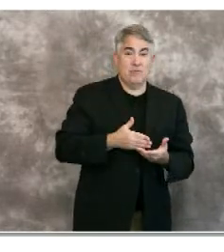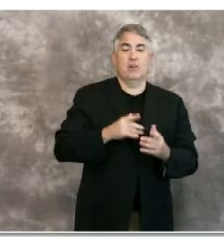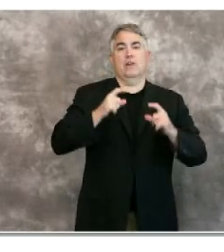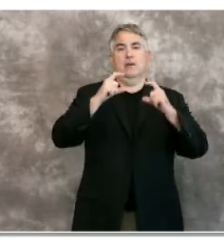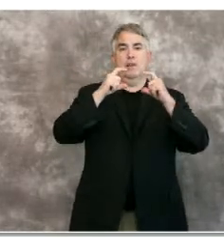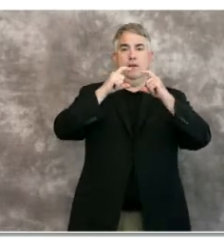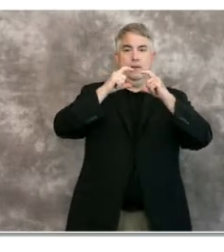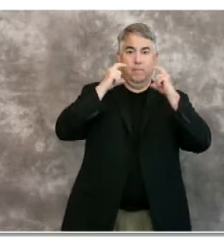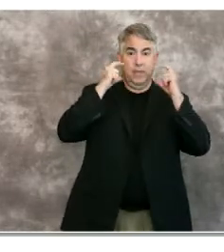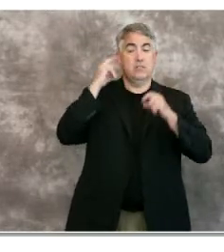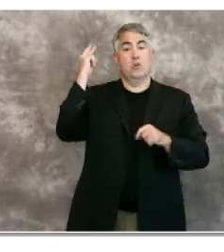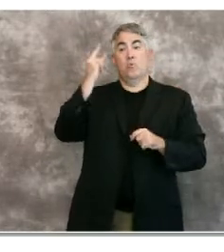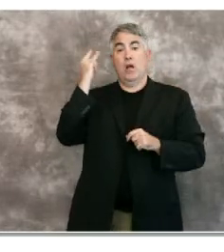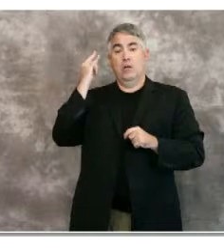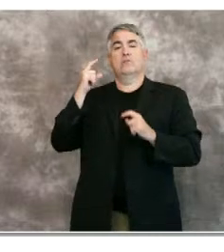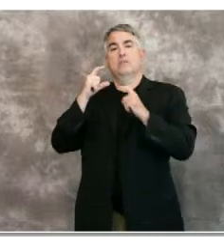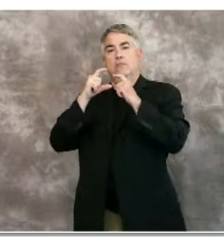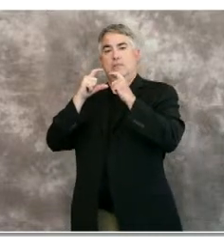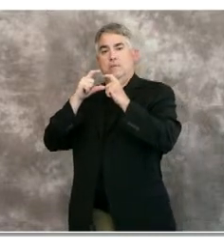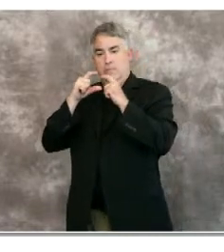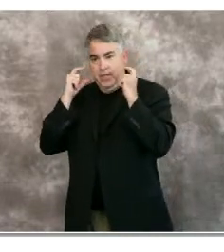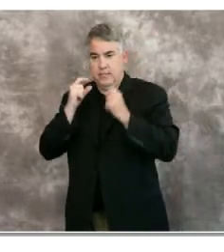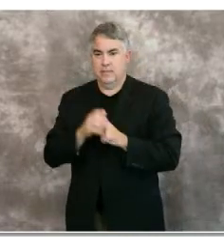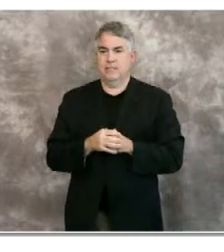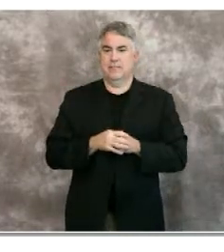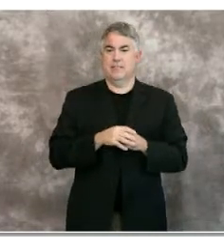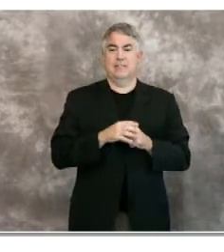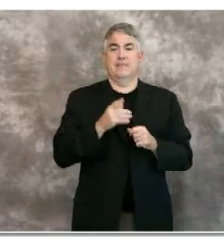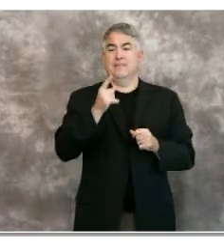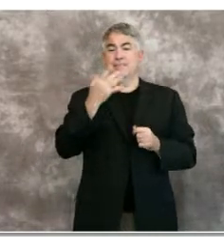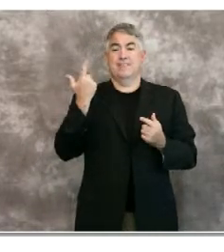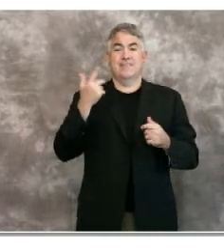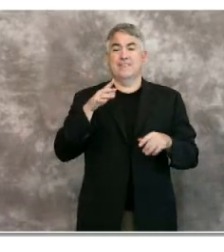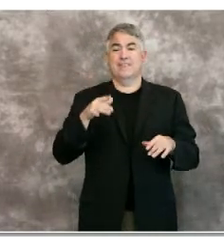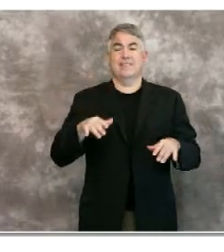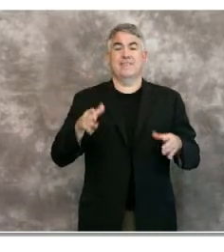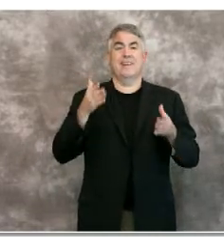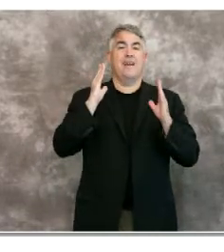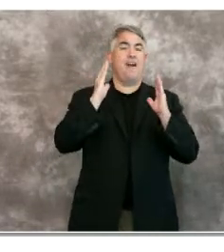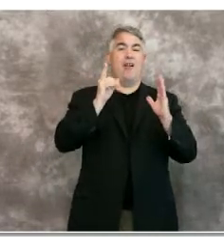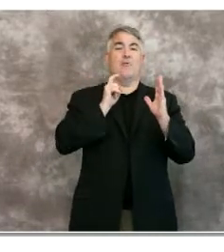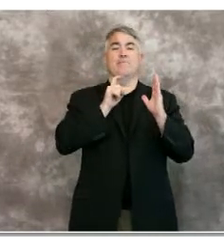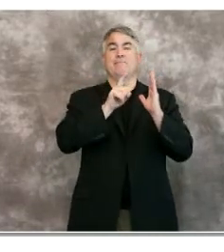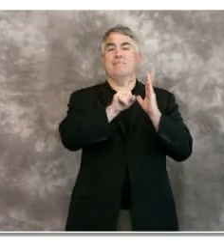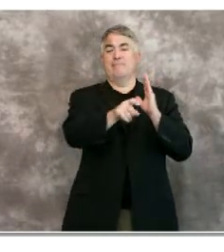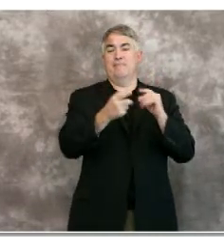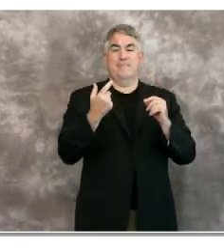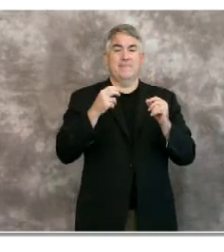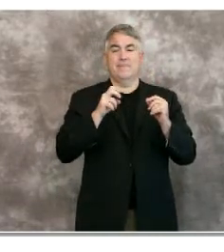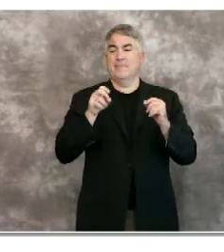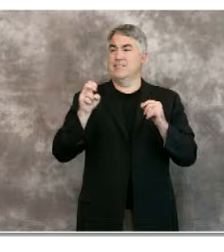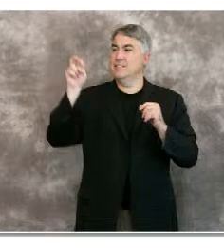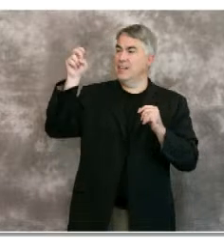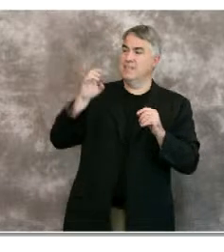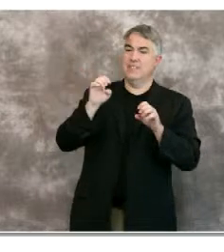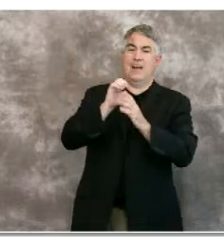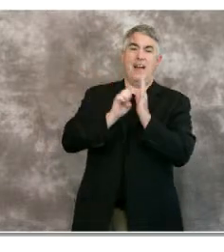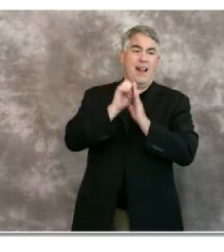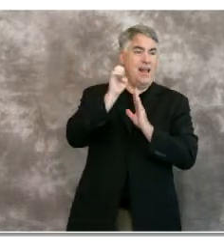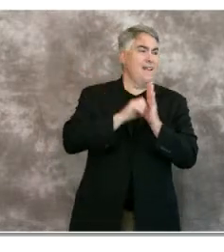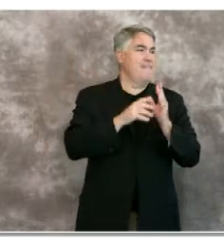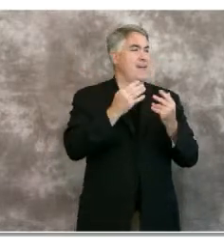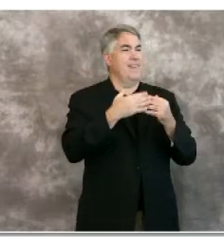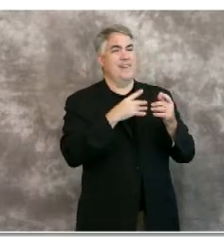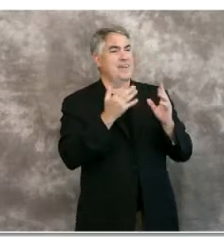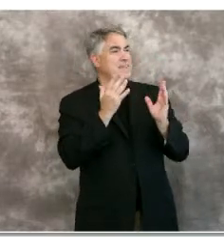you are in areas working or traveling through common areas such as hallways, stairwells, elevators, or parking facilities. And you have to wear it at a workplace